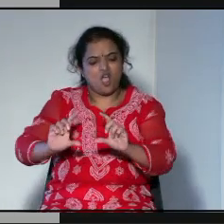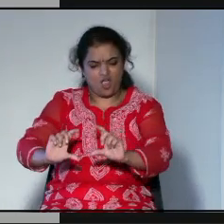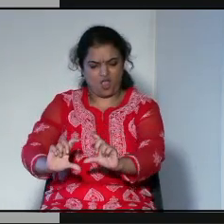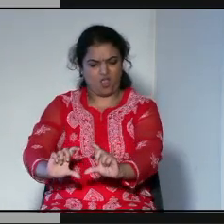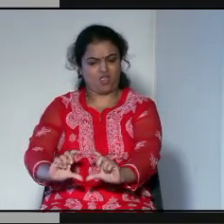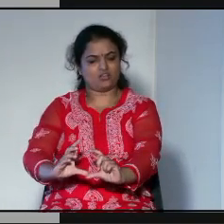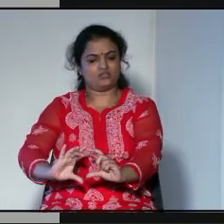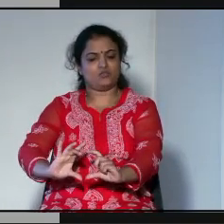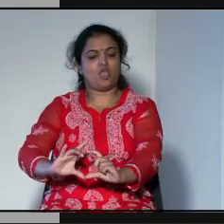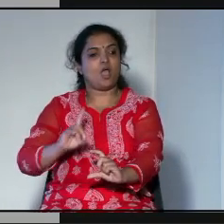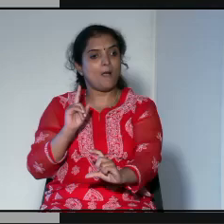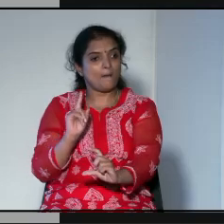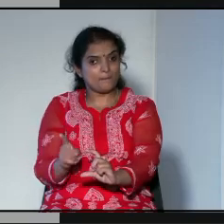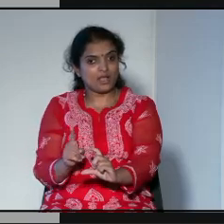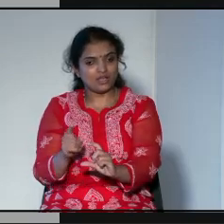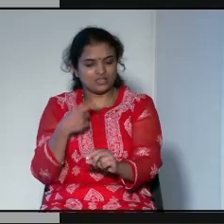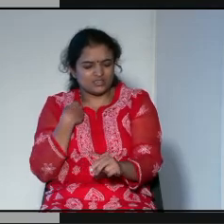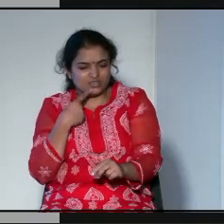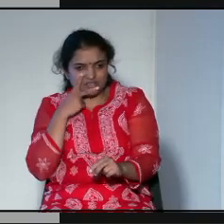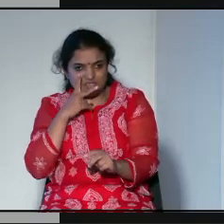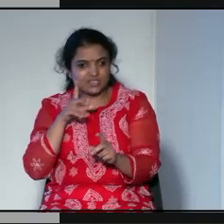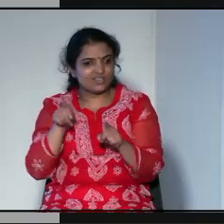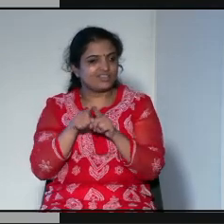earth carriers.